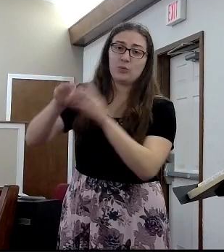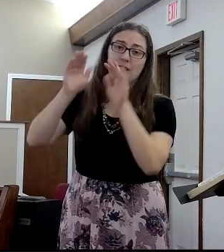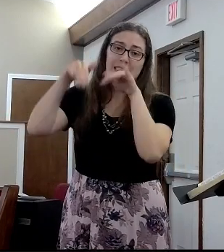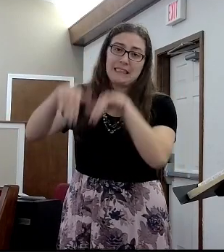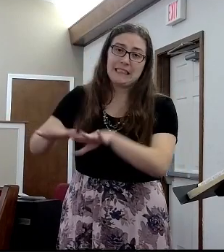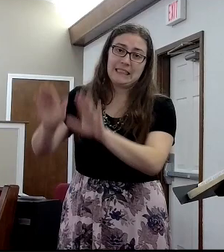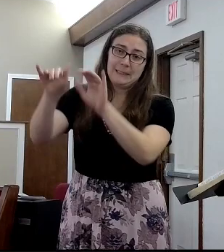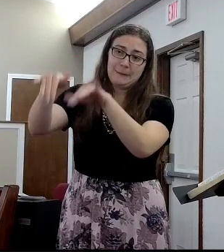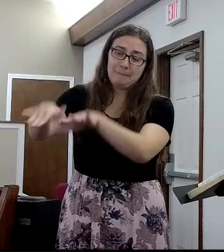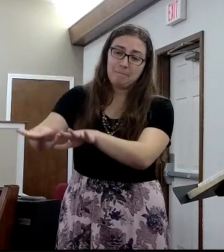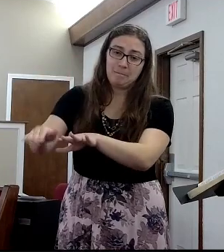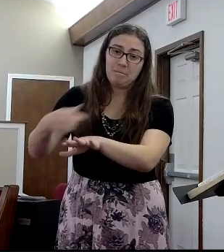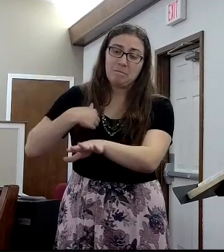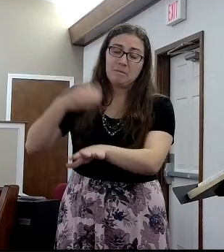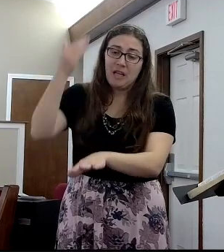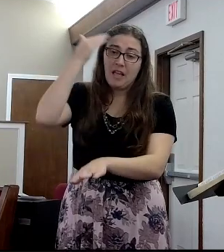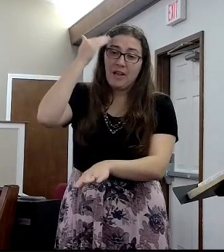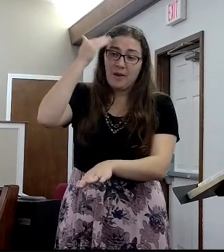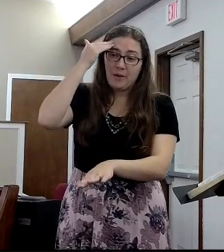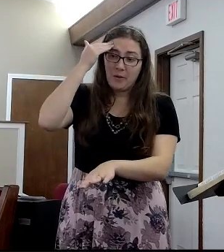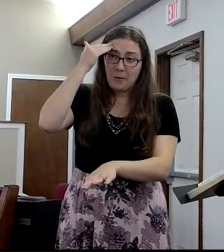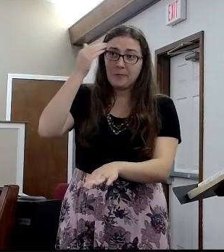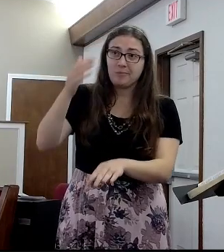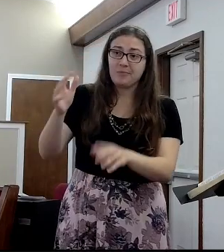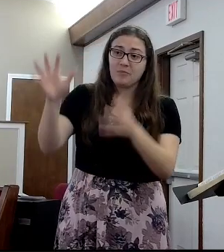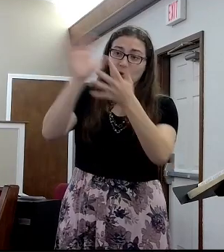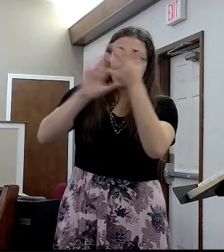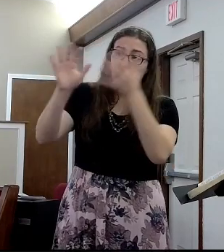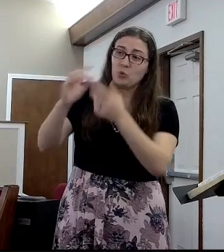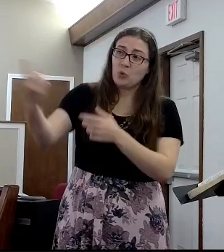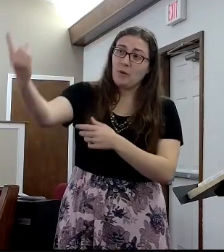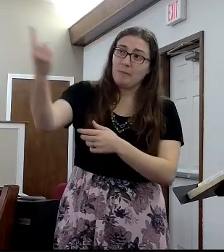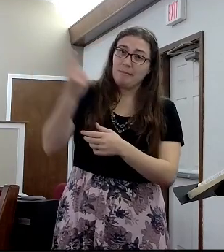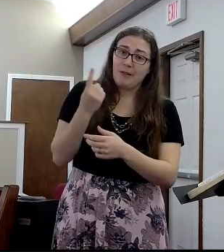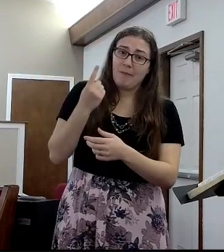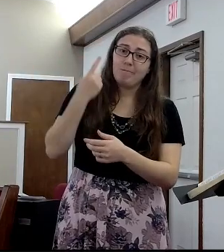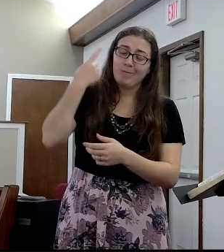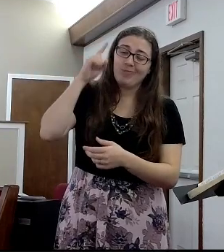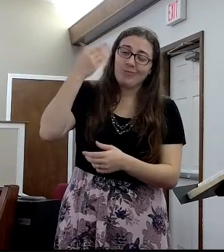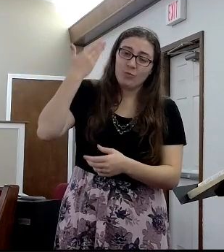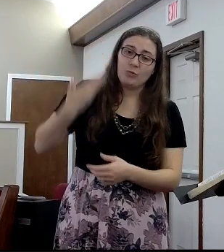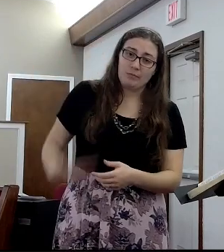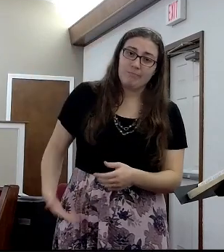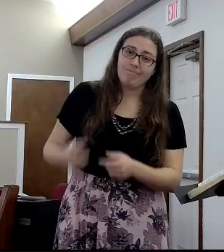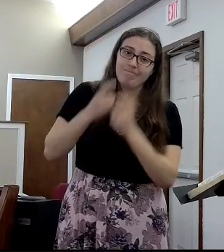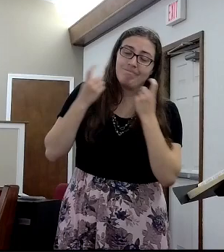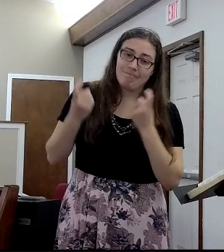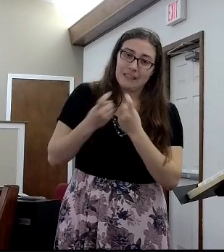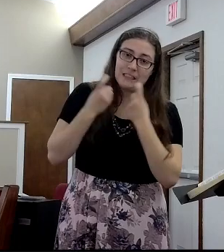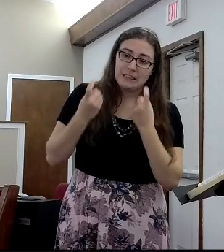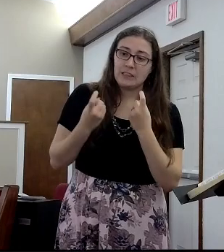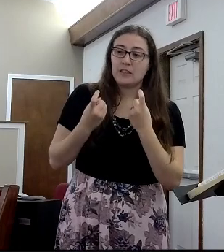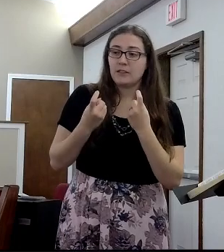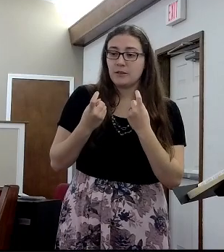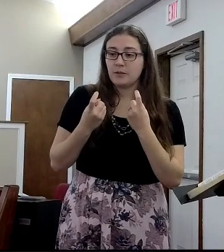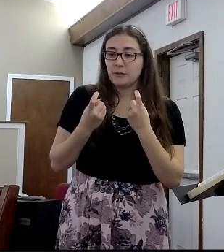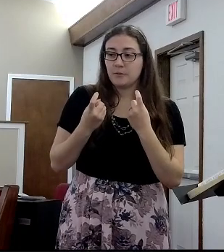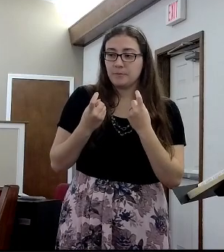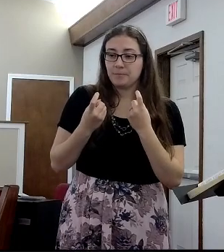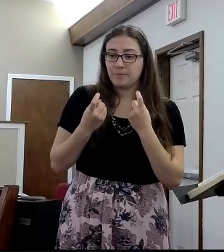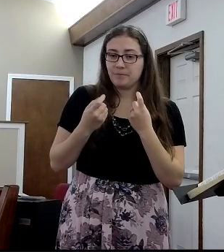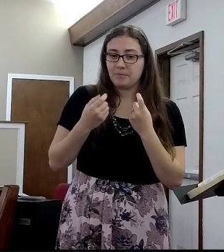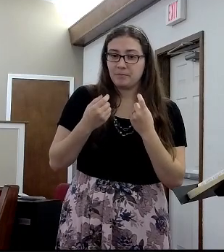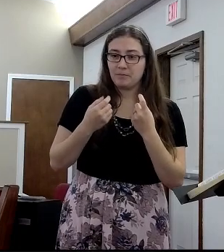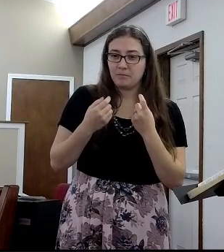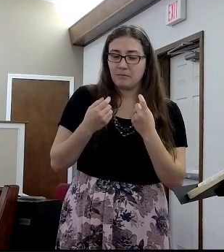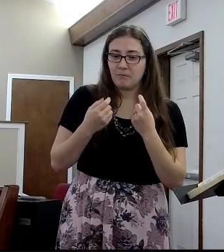sea, so shall the sea be calm unto you. For I know that for my sake this great tempest is upon you. Nevertheless, the